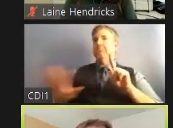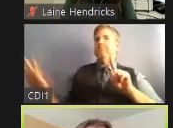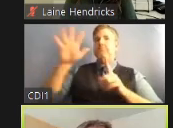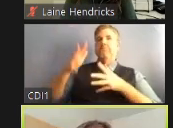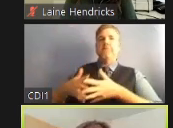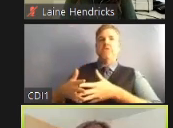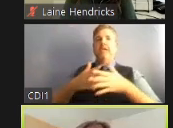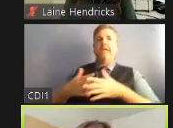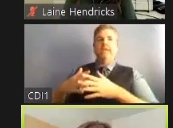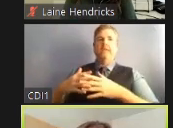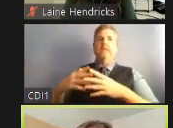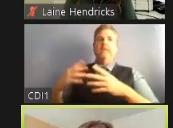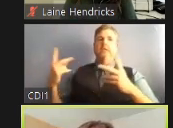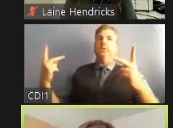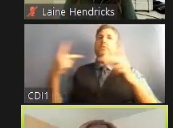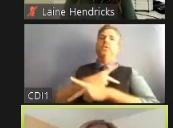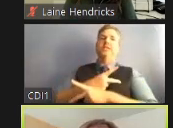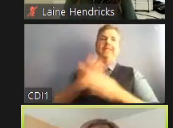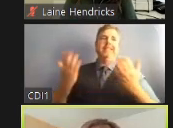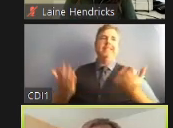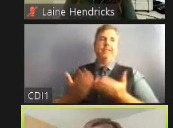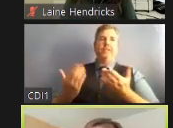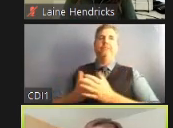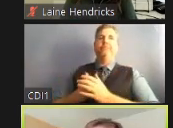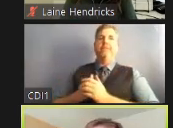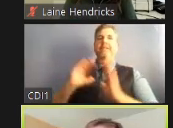experience nationally and across the state of California.